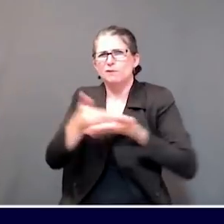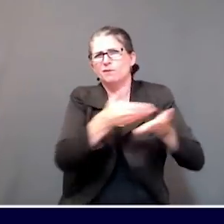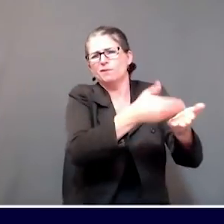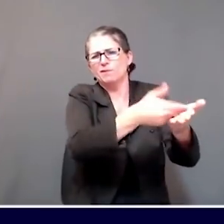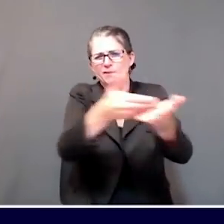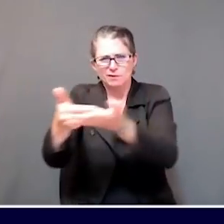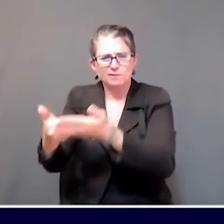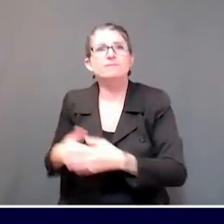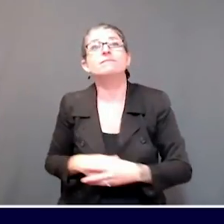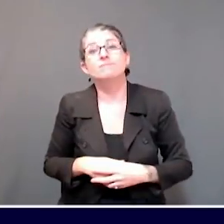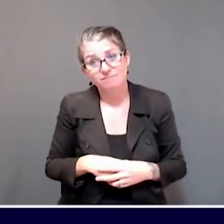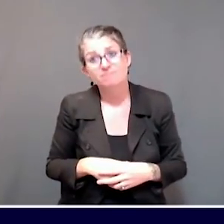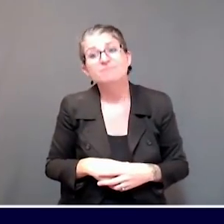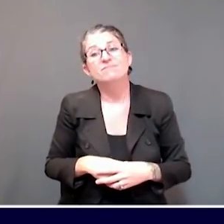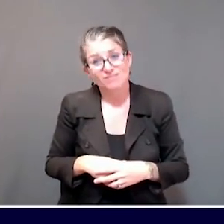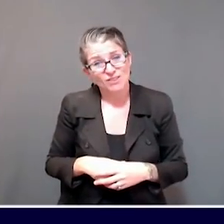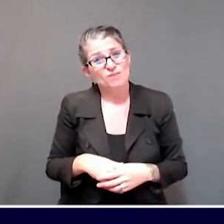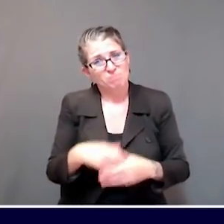respect.